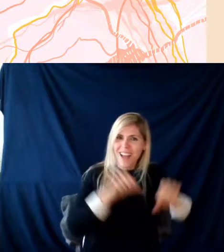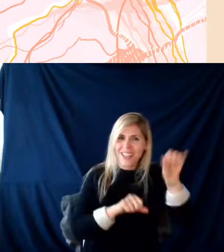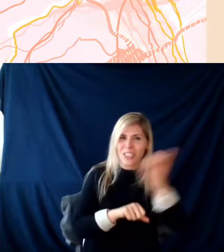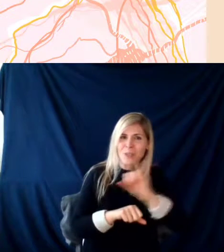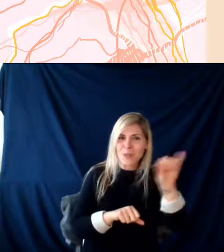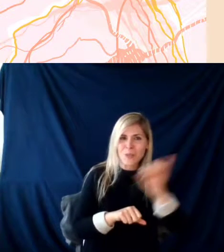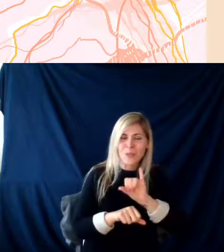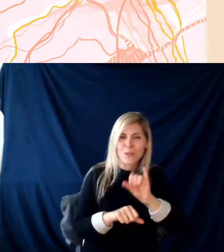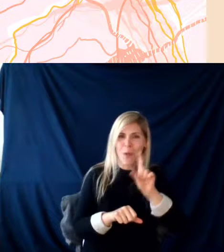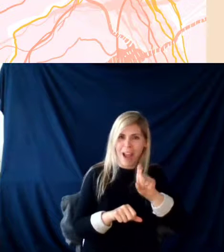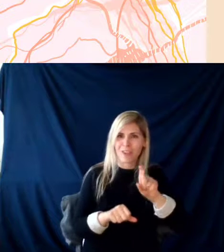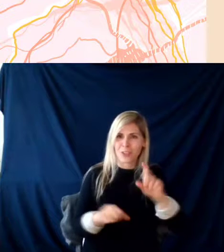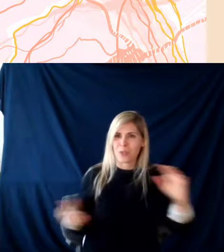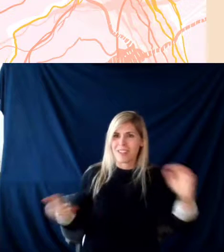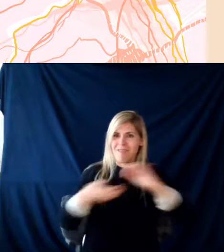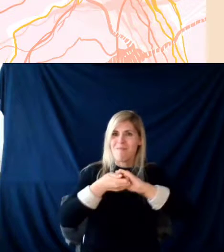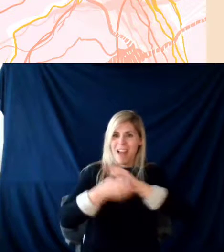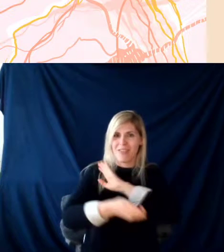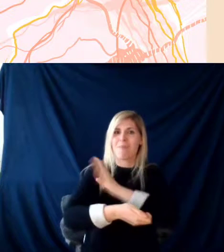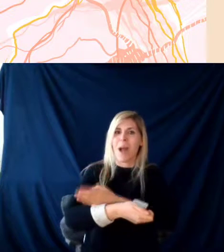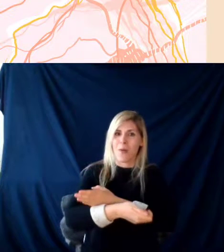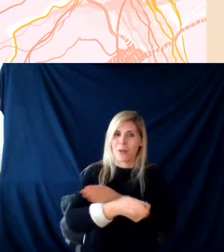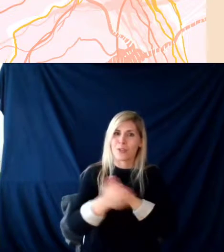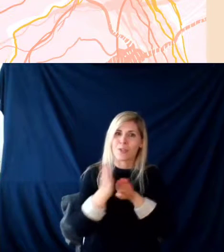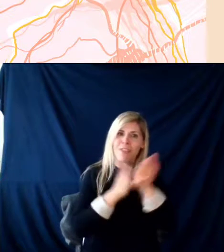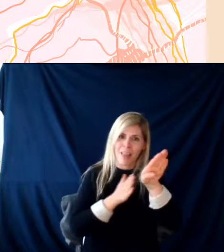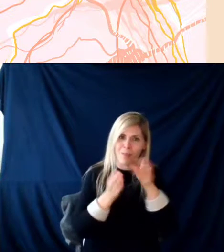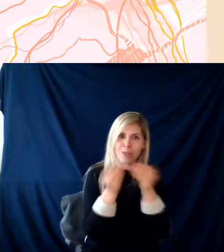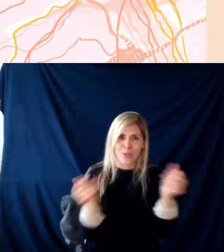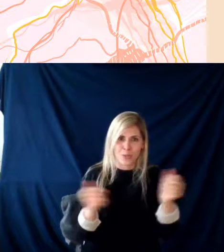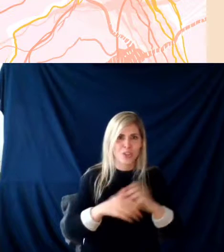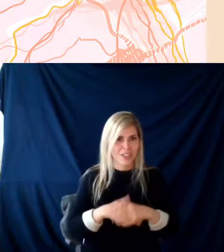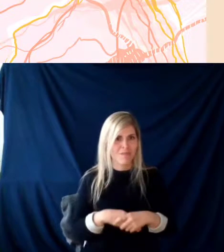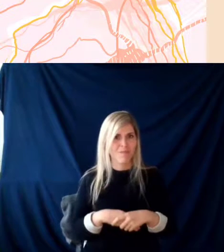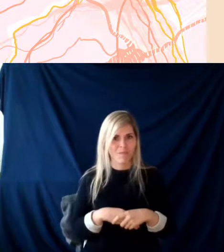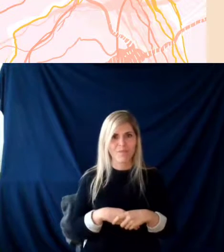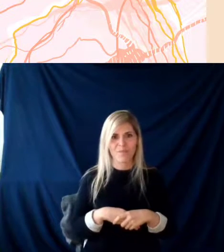can't combine the power of both of them to create an effective solution.